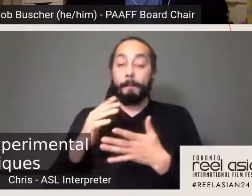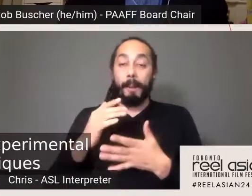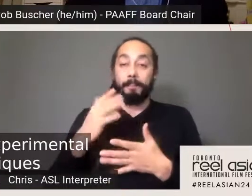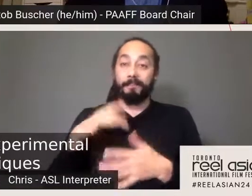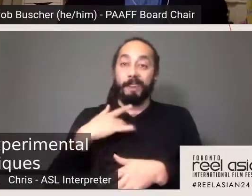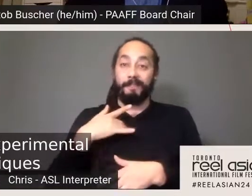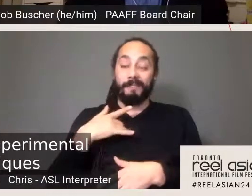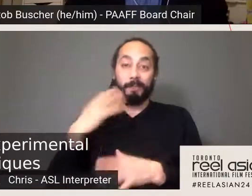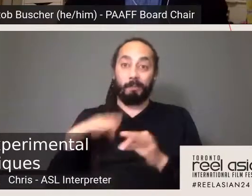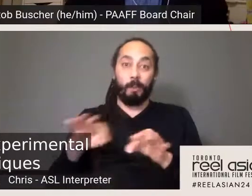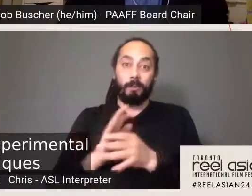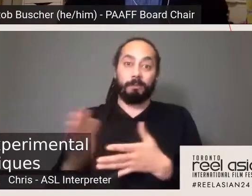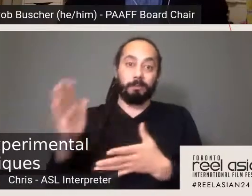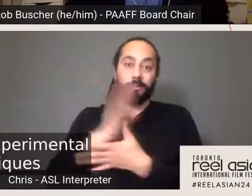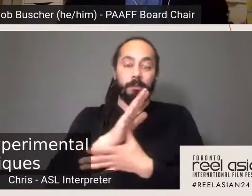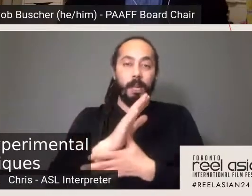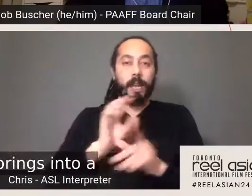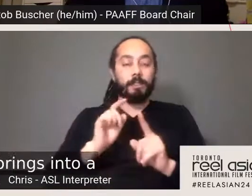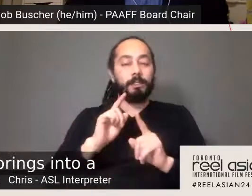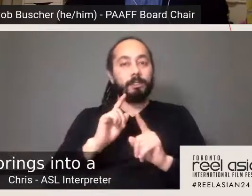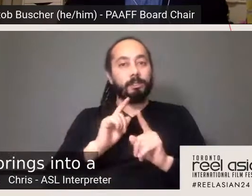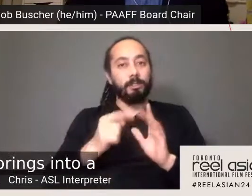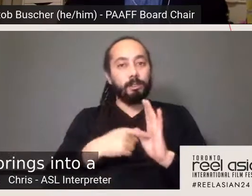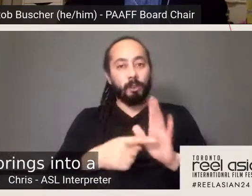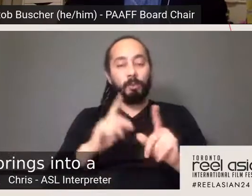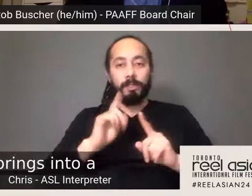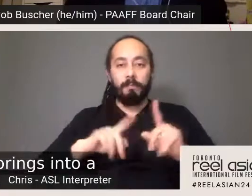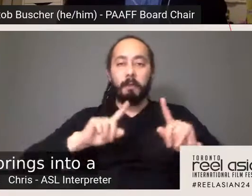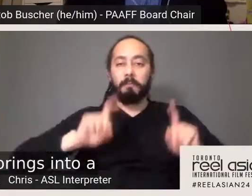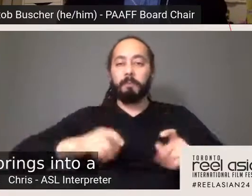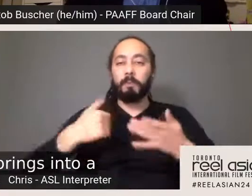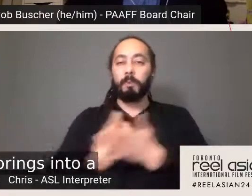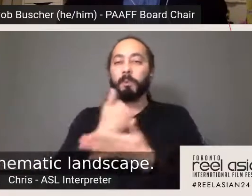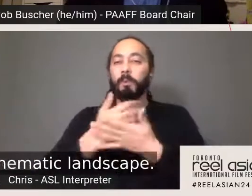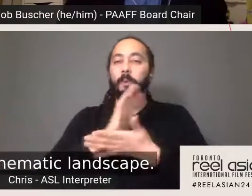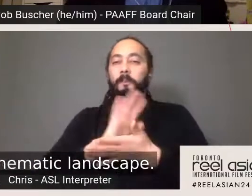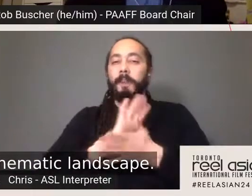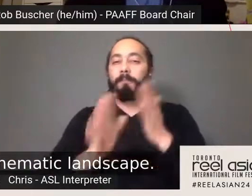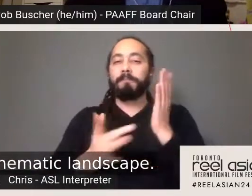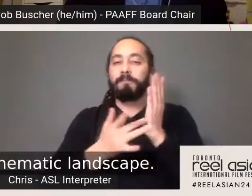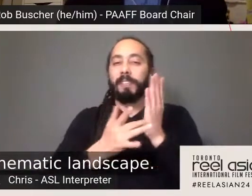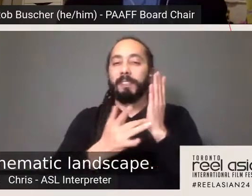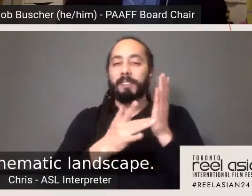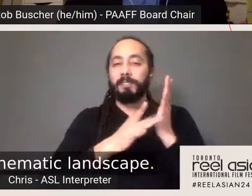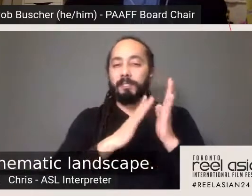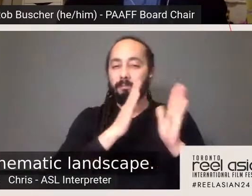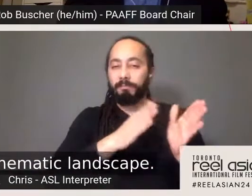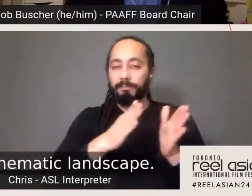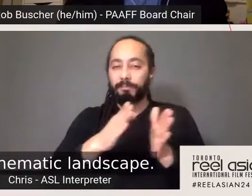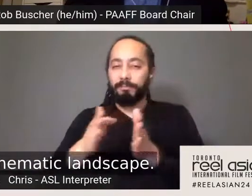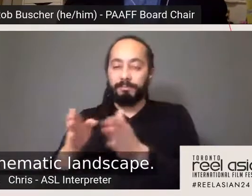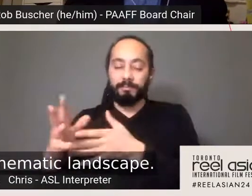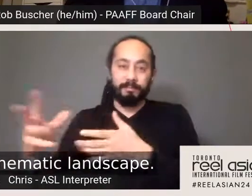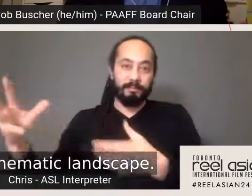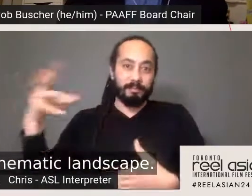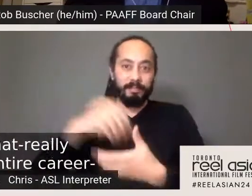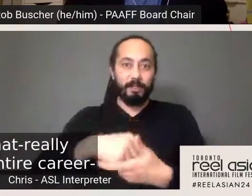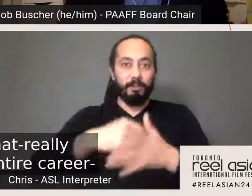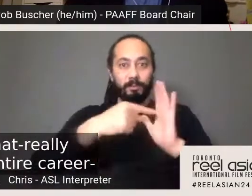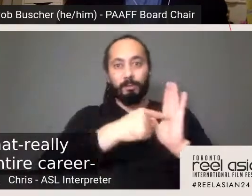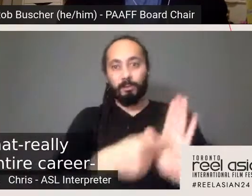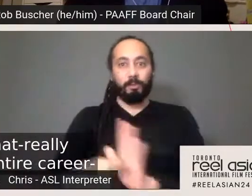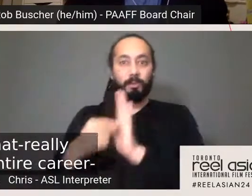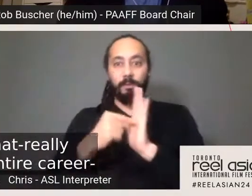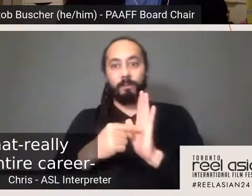the variety of experimental film techniques that he kind of brings into mainstream Japanese cinematic landscape.